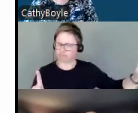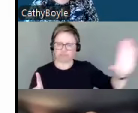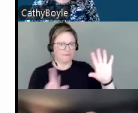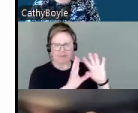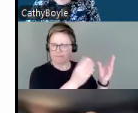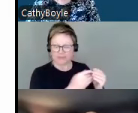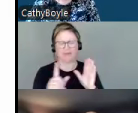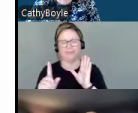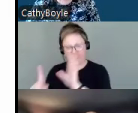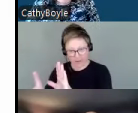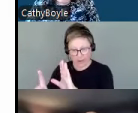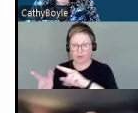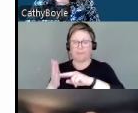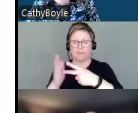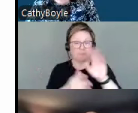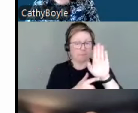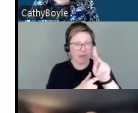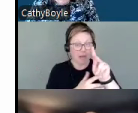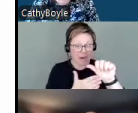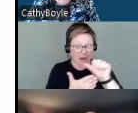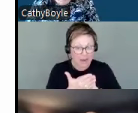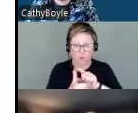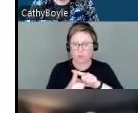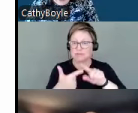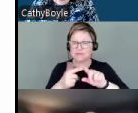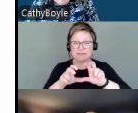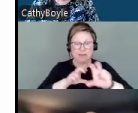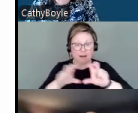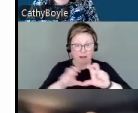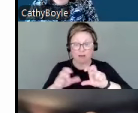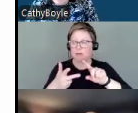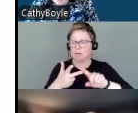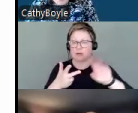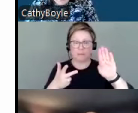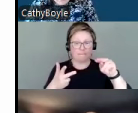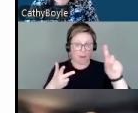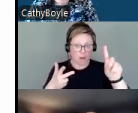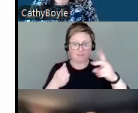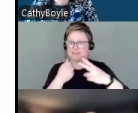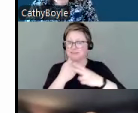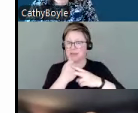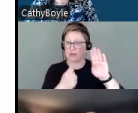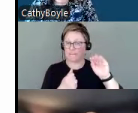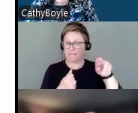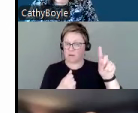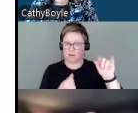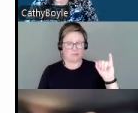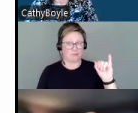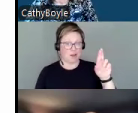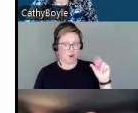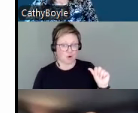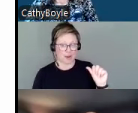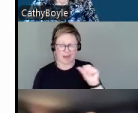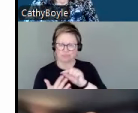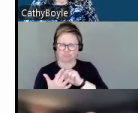all assets, bank accounts, stocks, bonds, including savings bonds, IRAs,